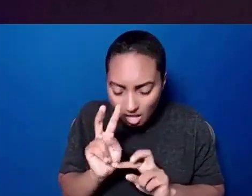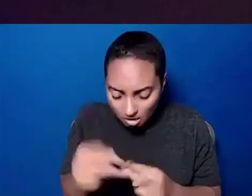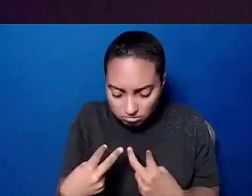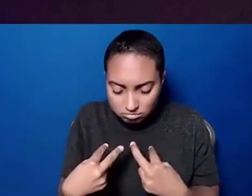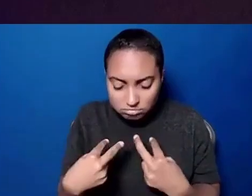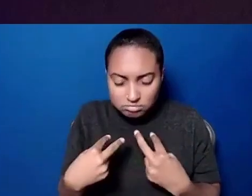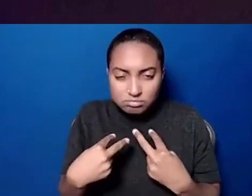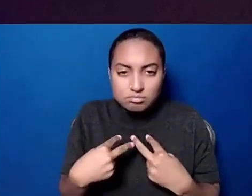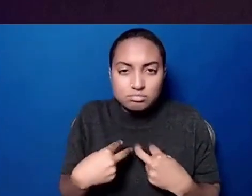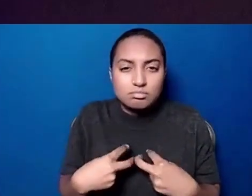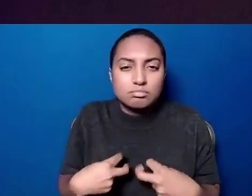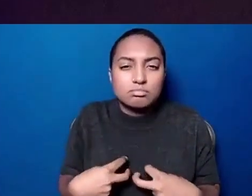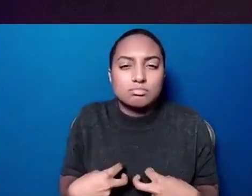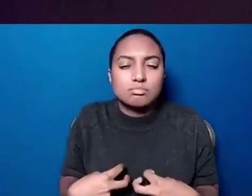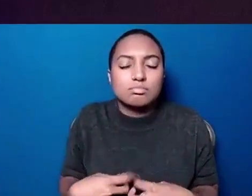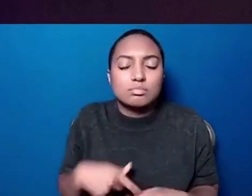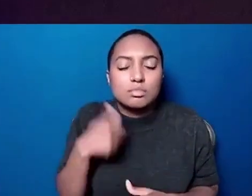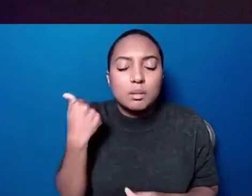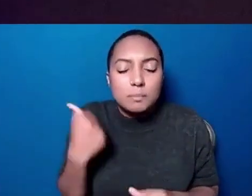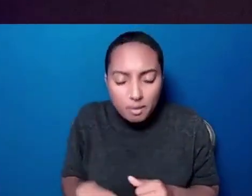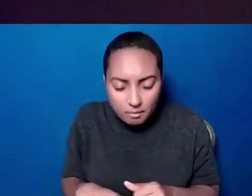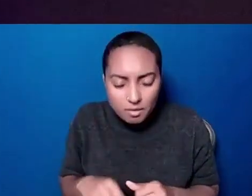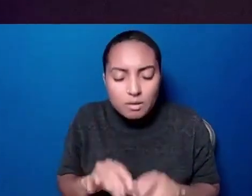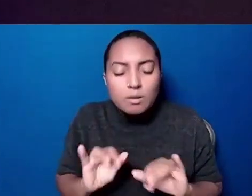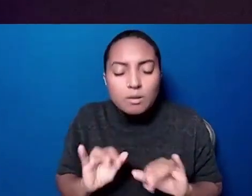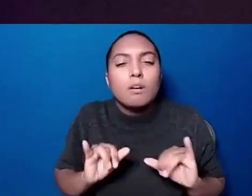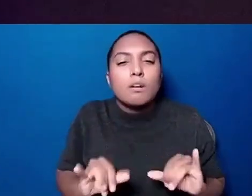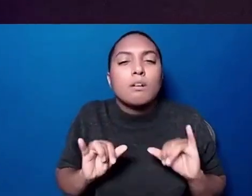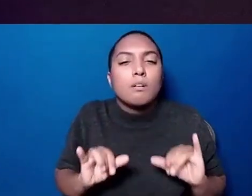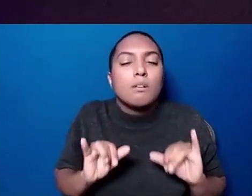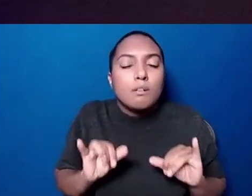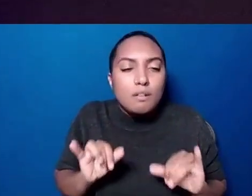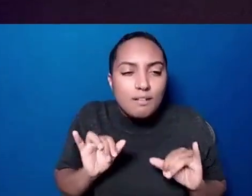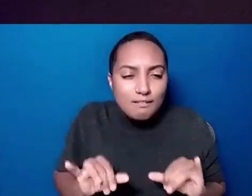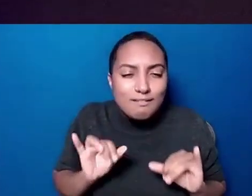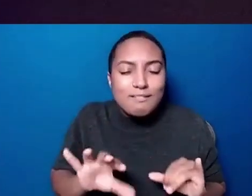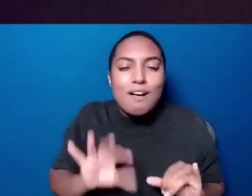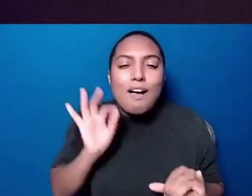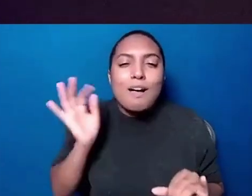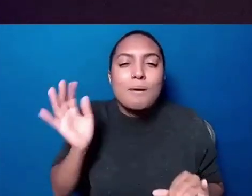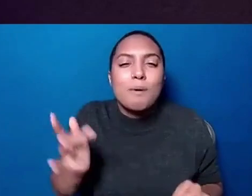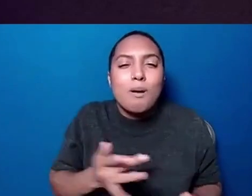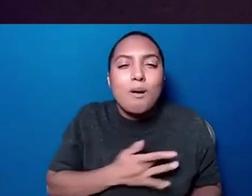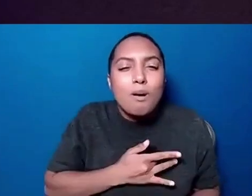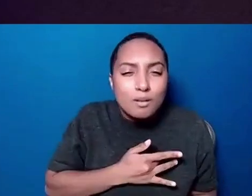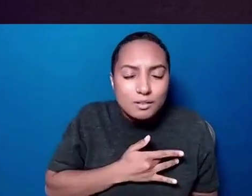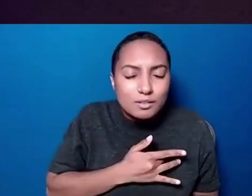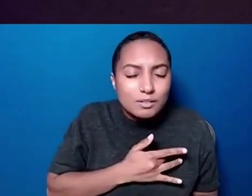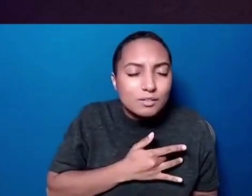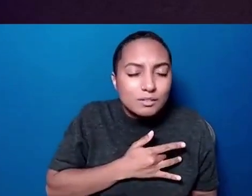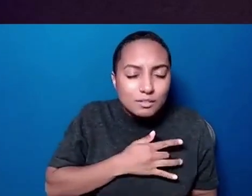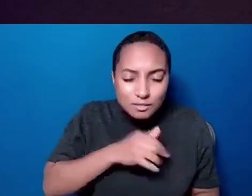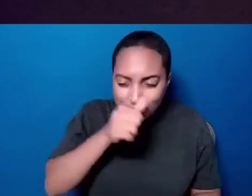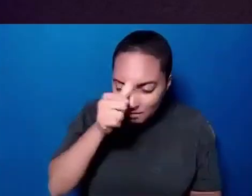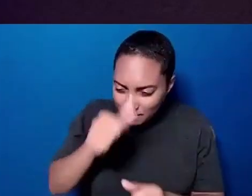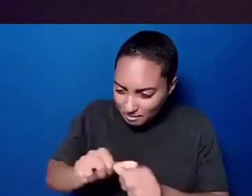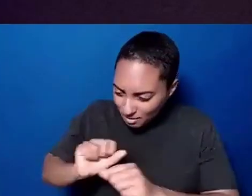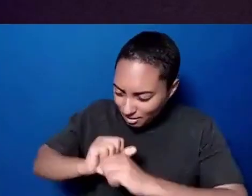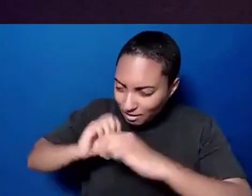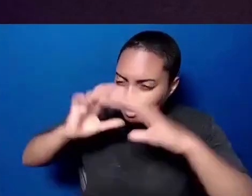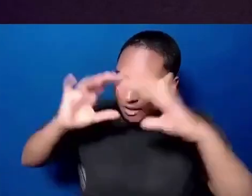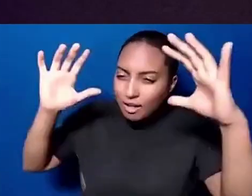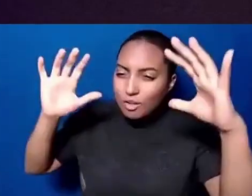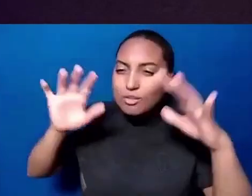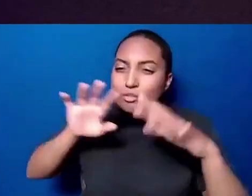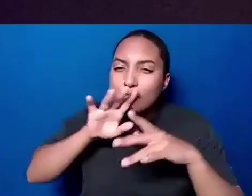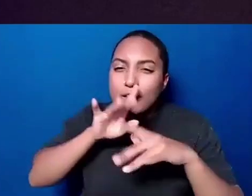remembering, locating our heart, and remembering this river and those four glorious chambers in the